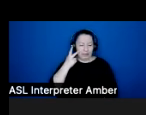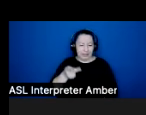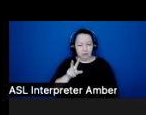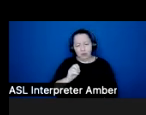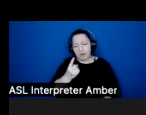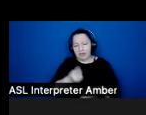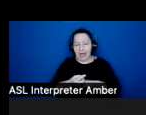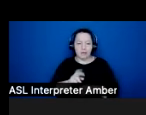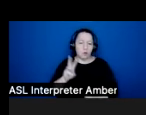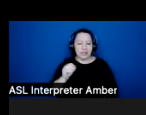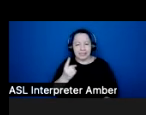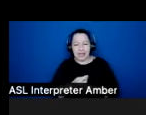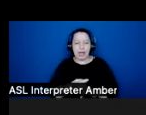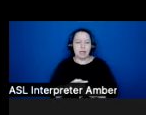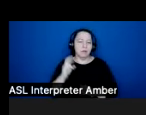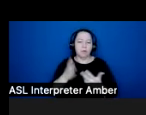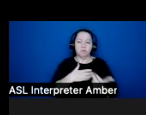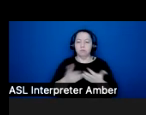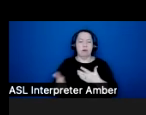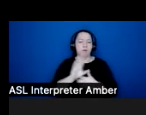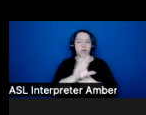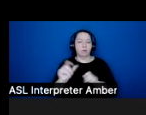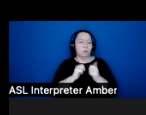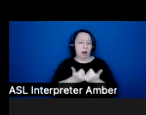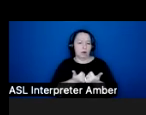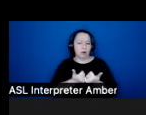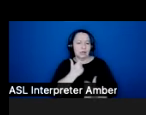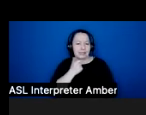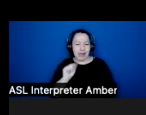or 60 days or whatever your agency says,